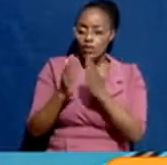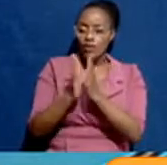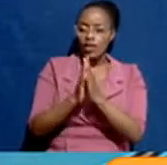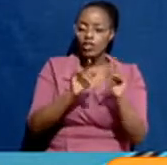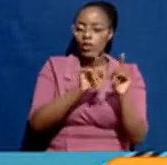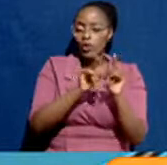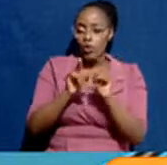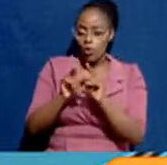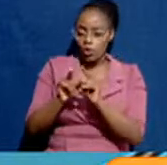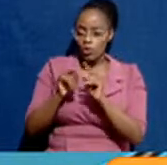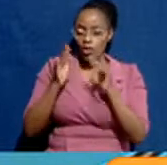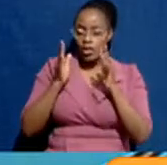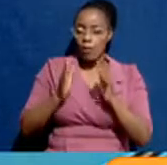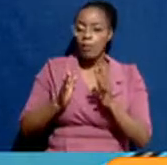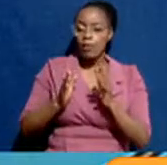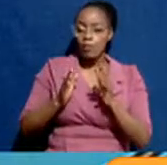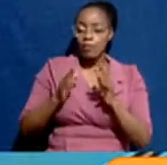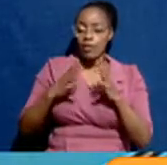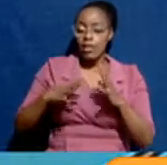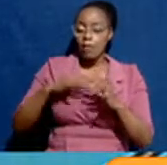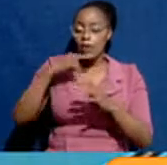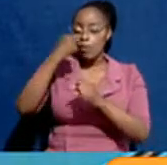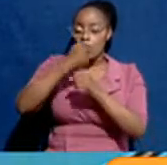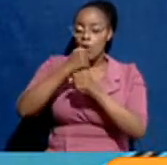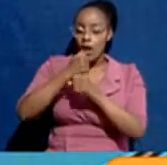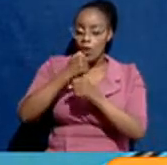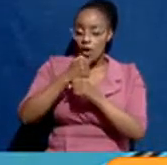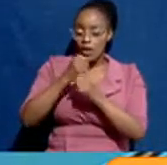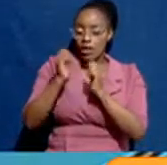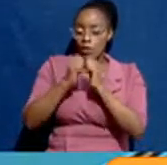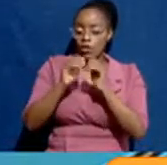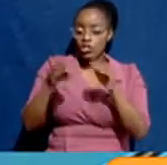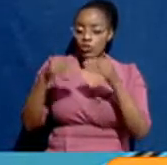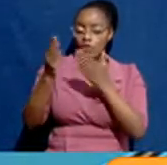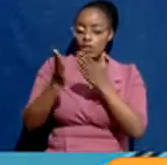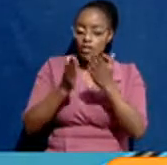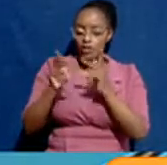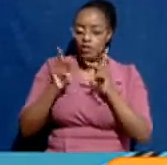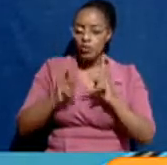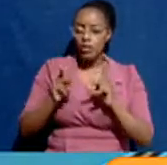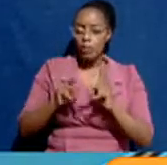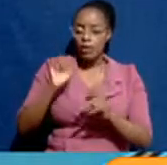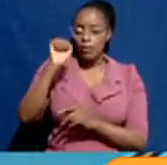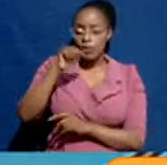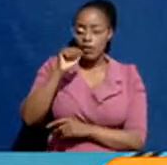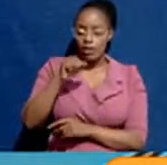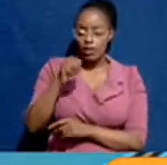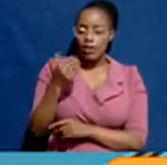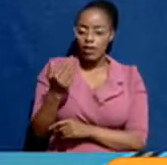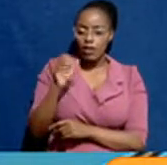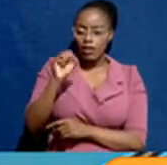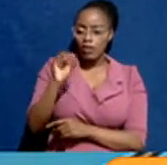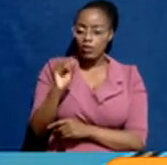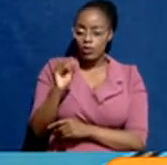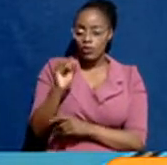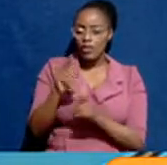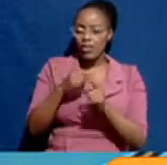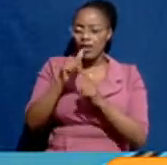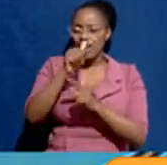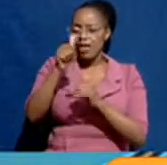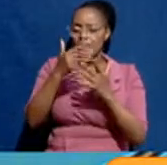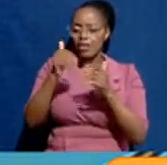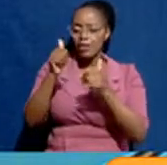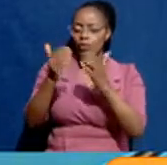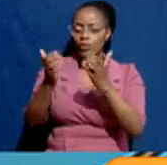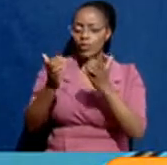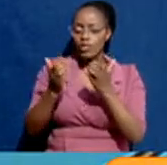the personnel that we are using to deliver those services to an ING. Yeah. So, and then the other thing that we